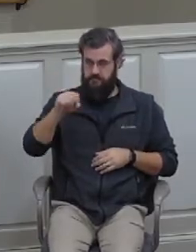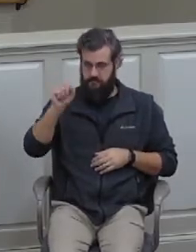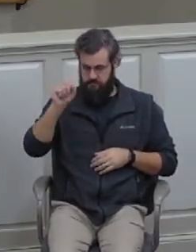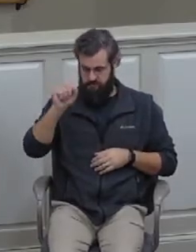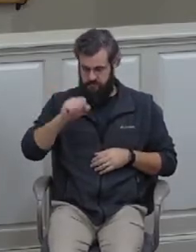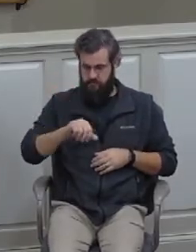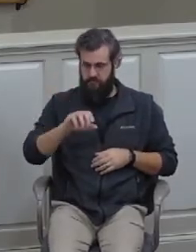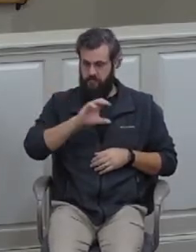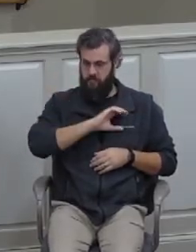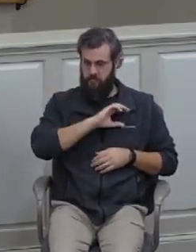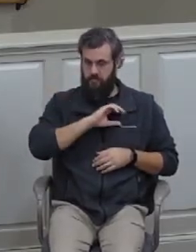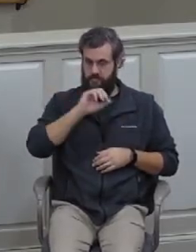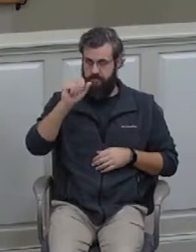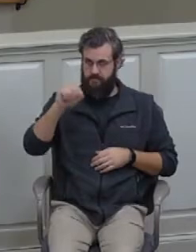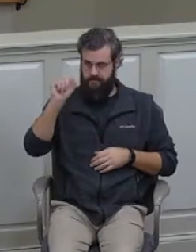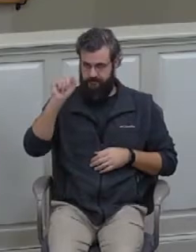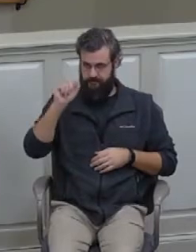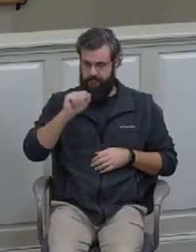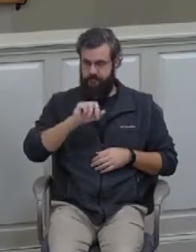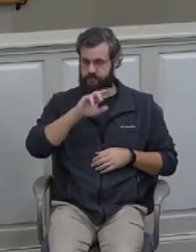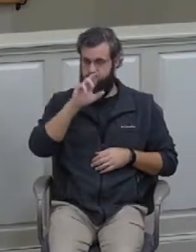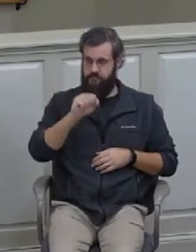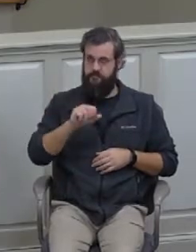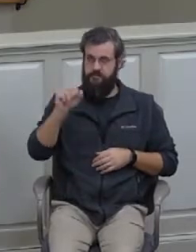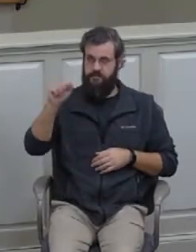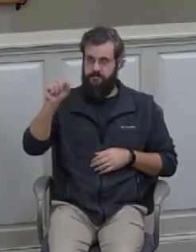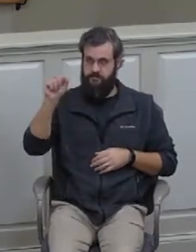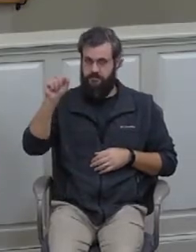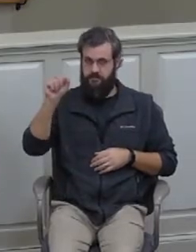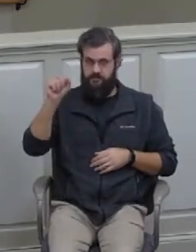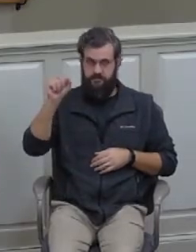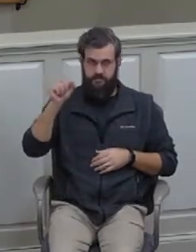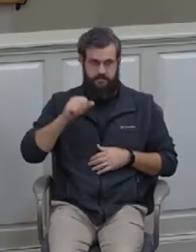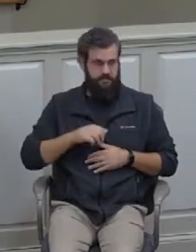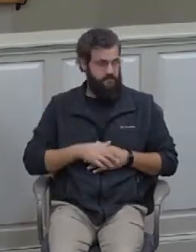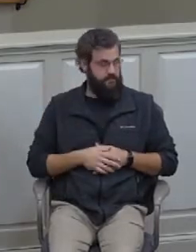ma'am. Commissioner Cottle? Yes, ma'am. Commissioner Saris? Yes.